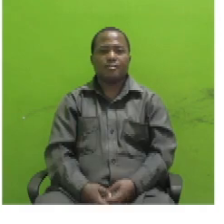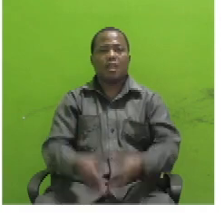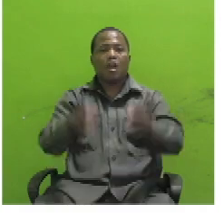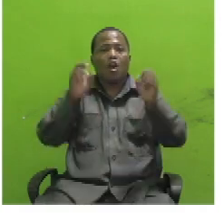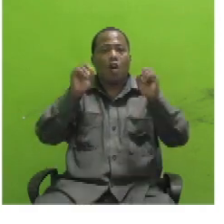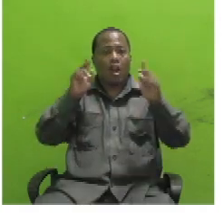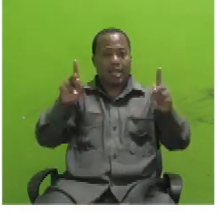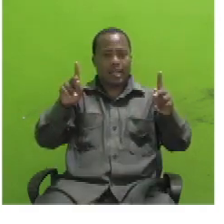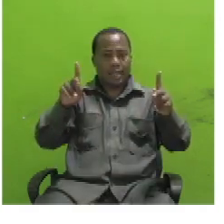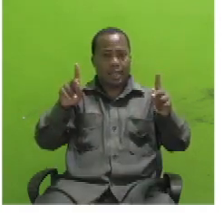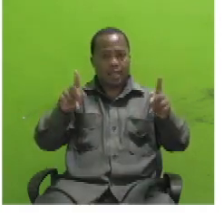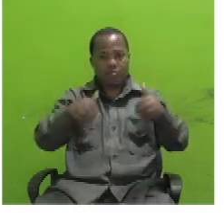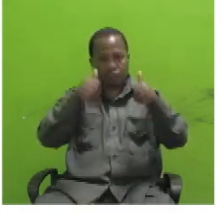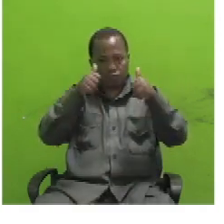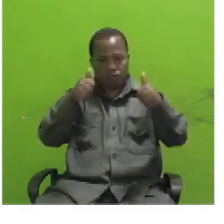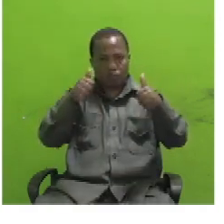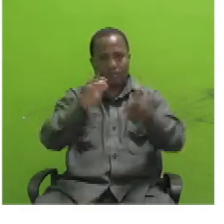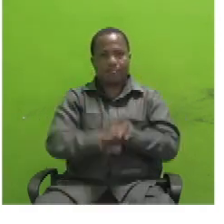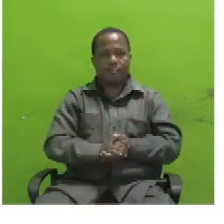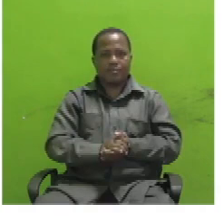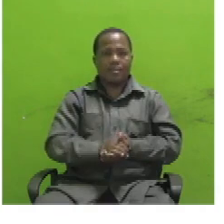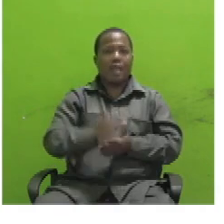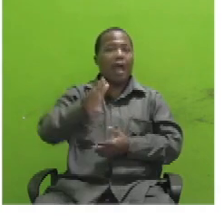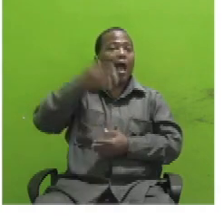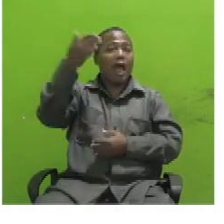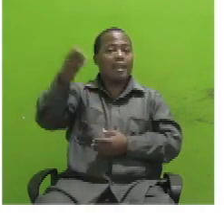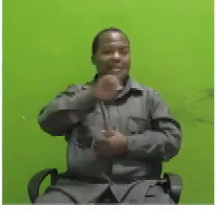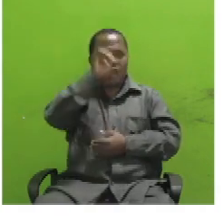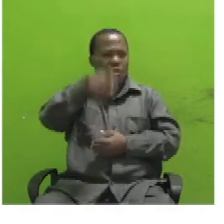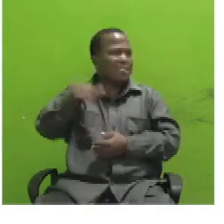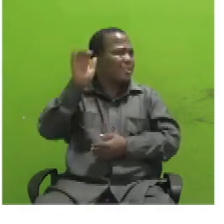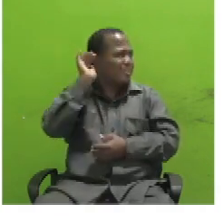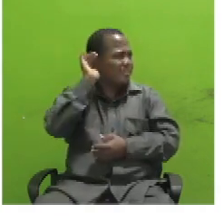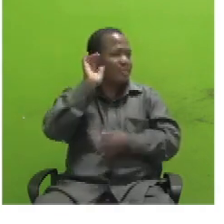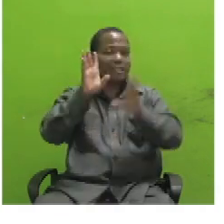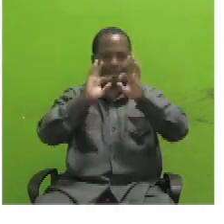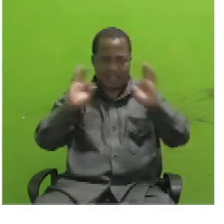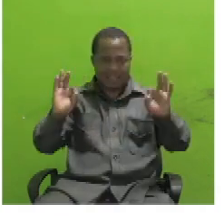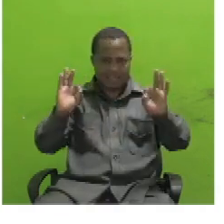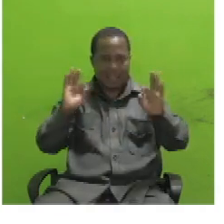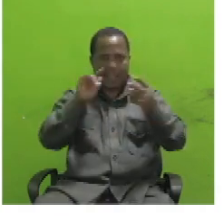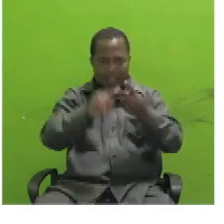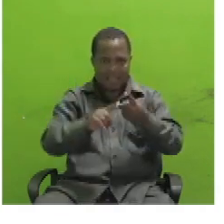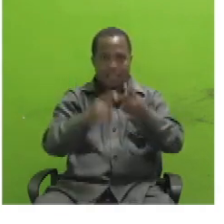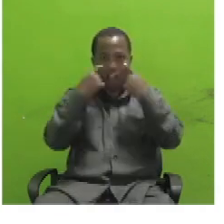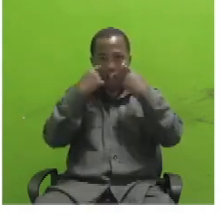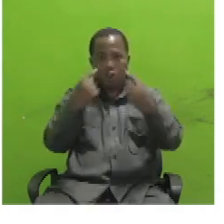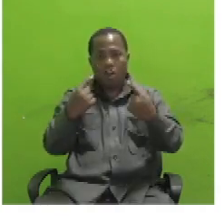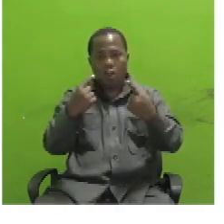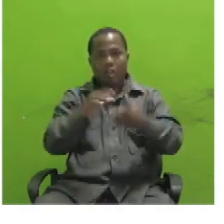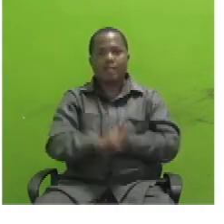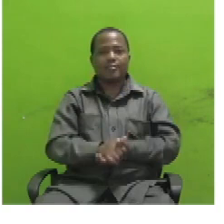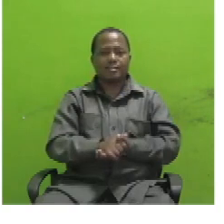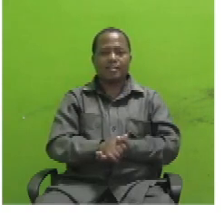Okay, you are great. Another question. Listen carefully. Again, look at the